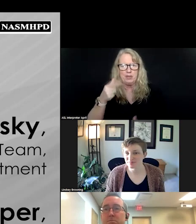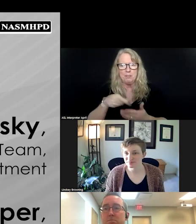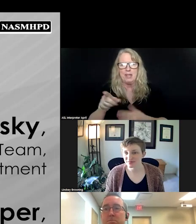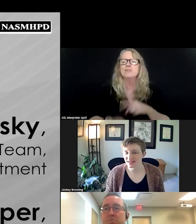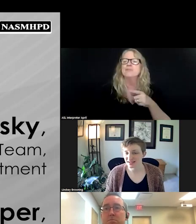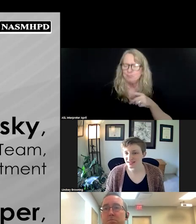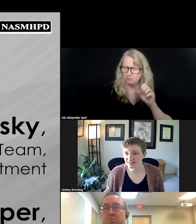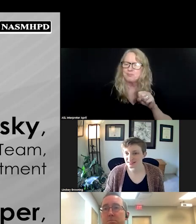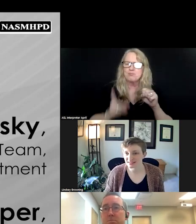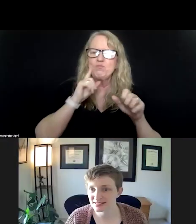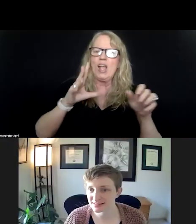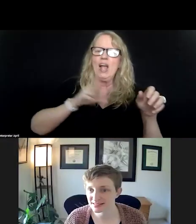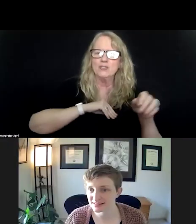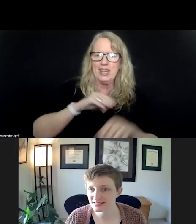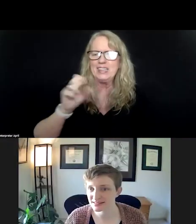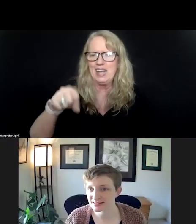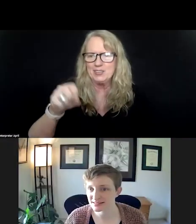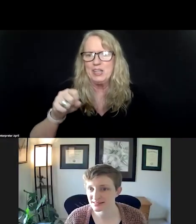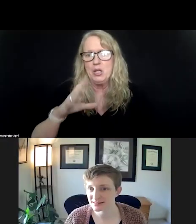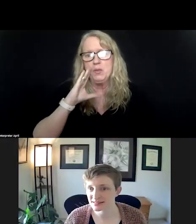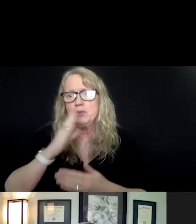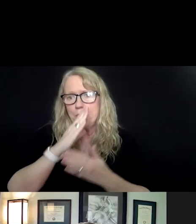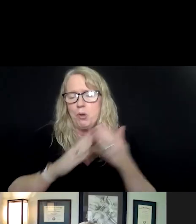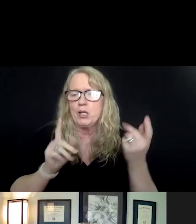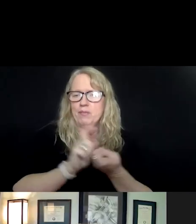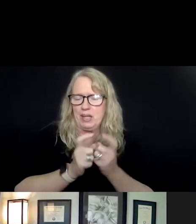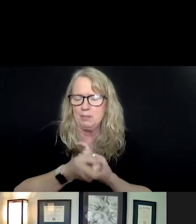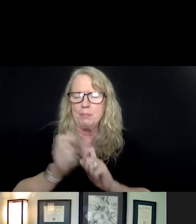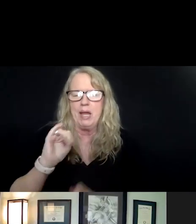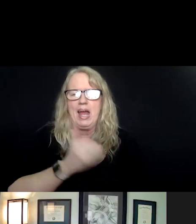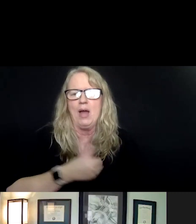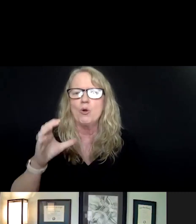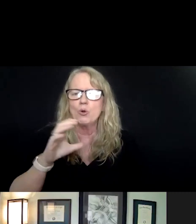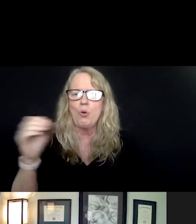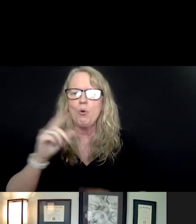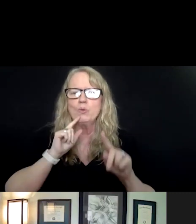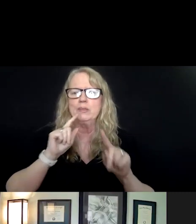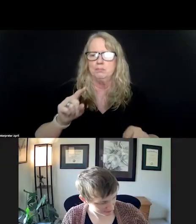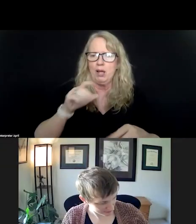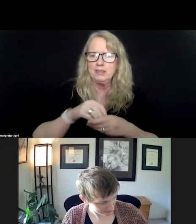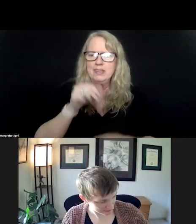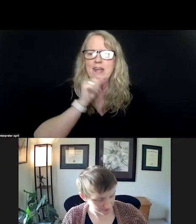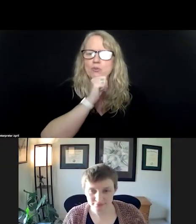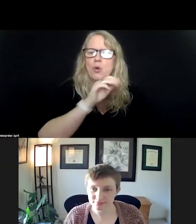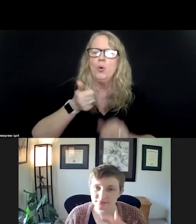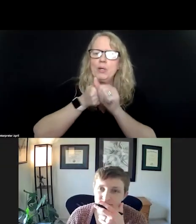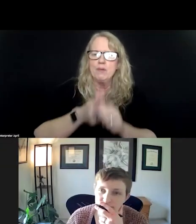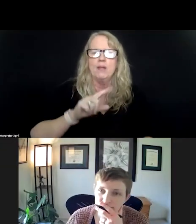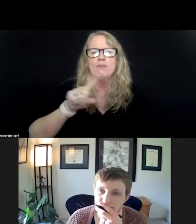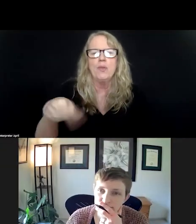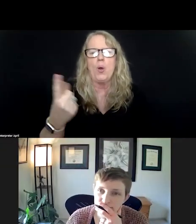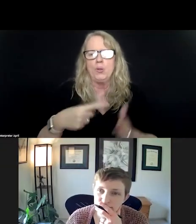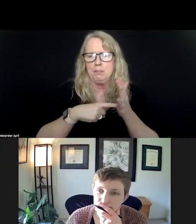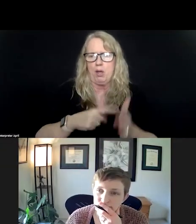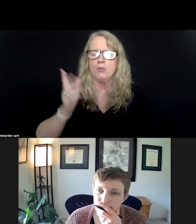so I'll take this and I'll say kind of, and this is part of the evolution of our co-response model in Arizona, right? We've kind of followed the LA model in the past.